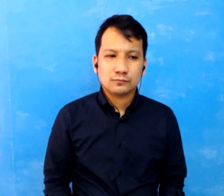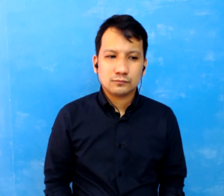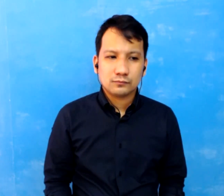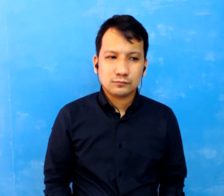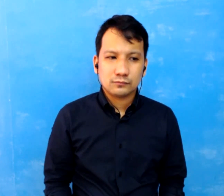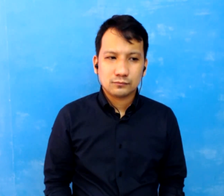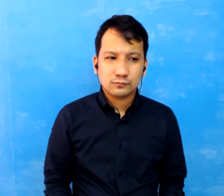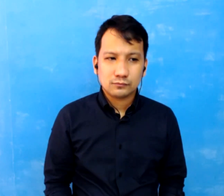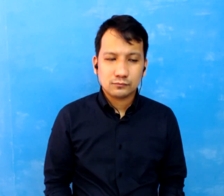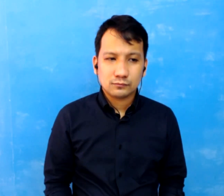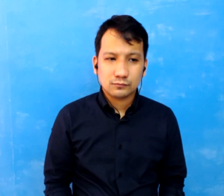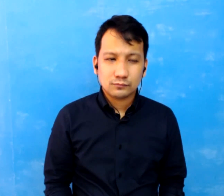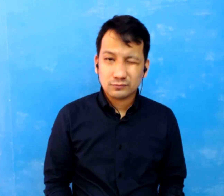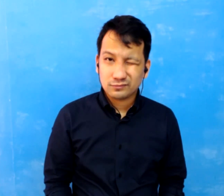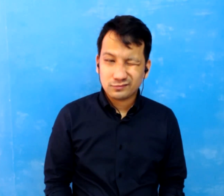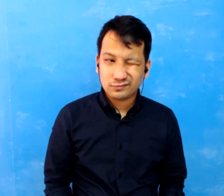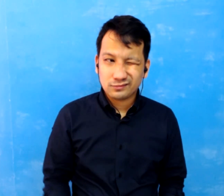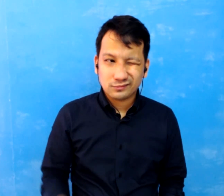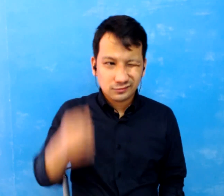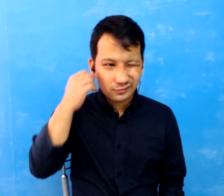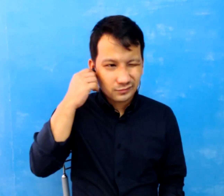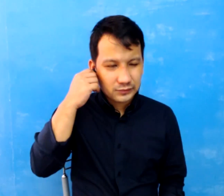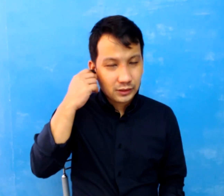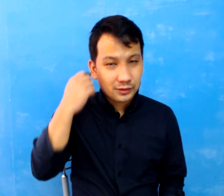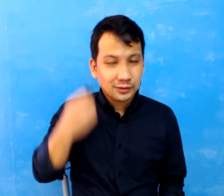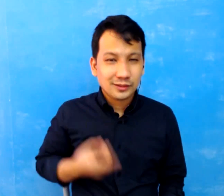This province. Wala.